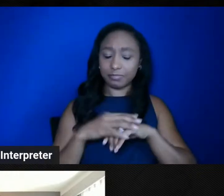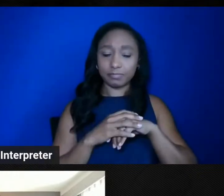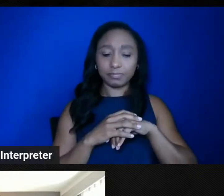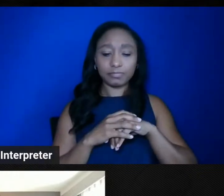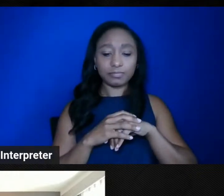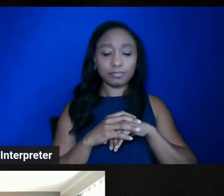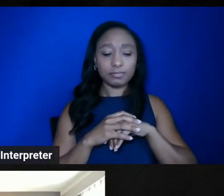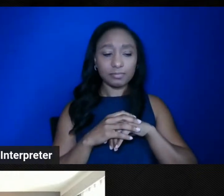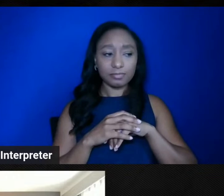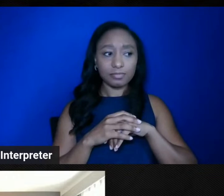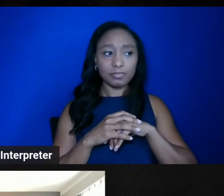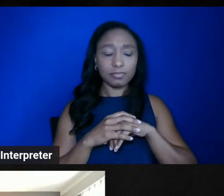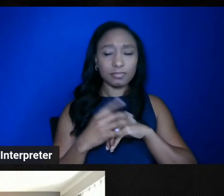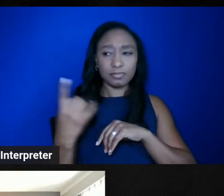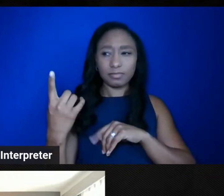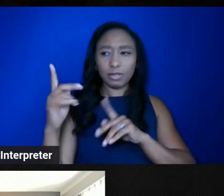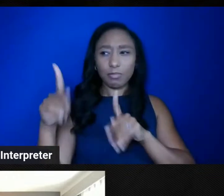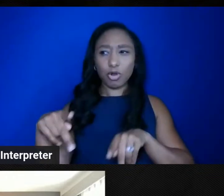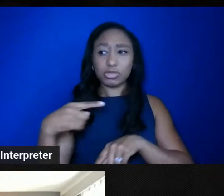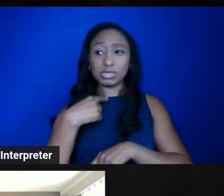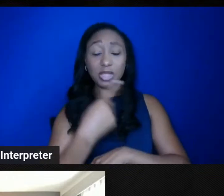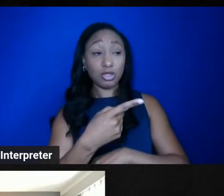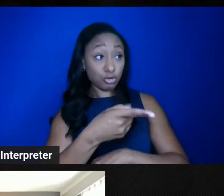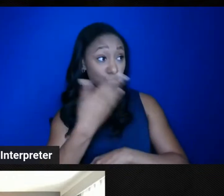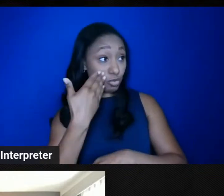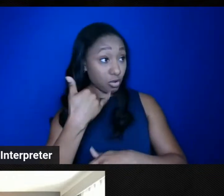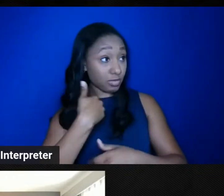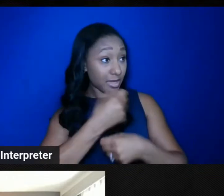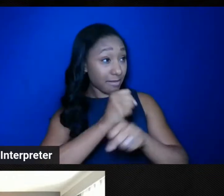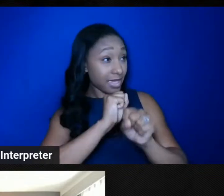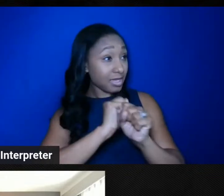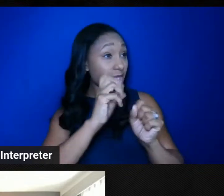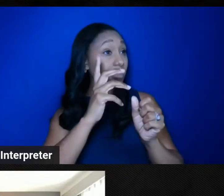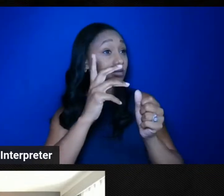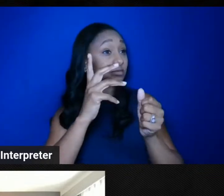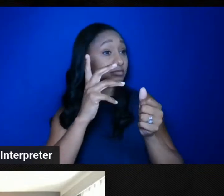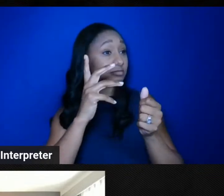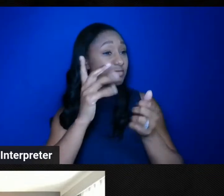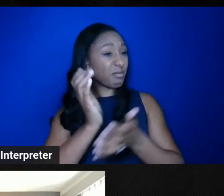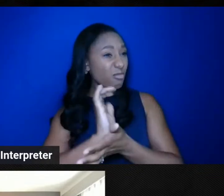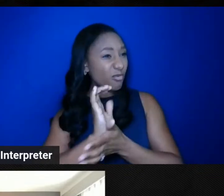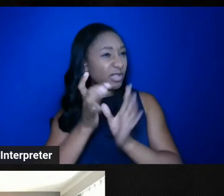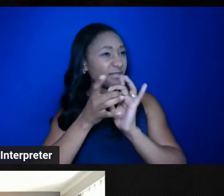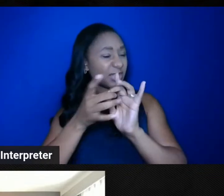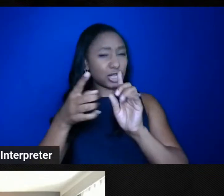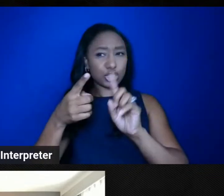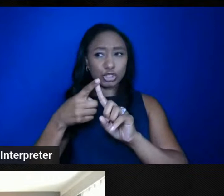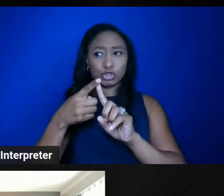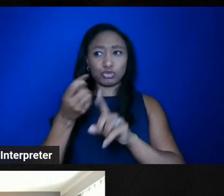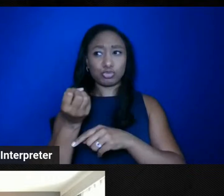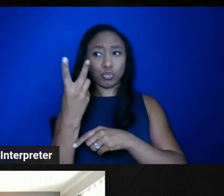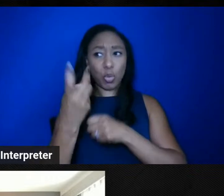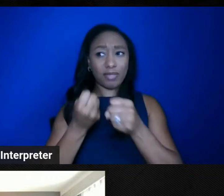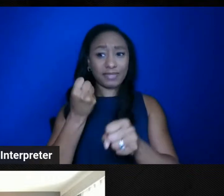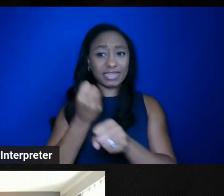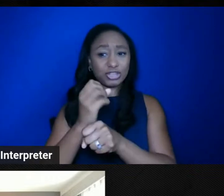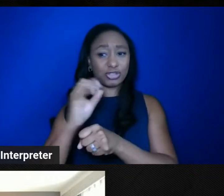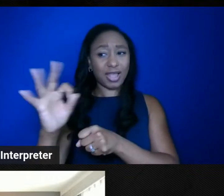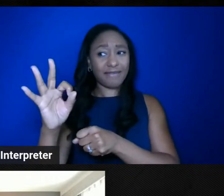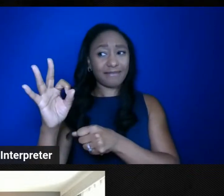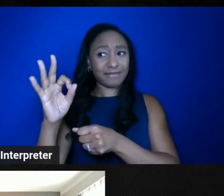someone told me, oh, do you know they're making a movie of 12 Years a Slave, the Solomon Northup book? And I